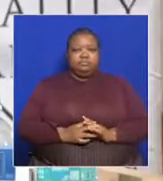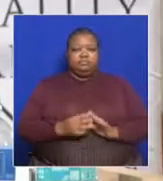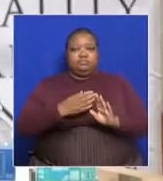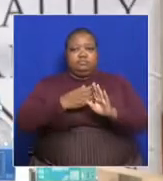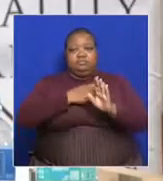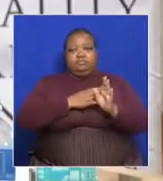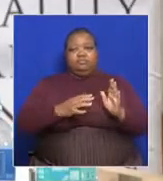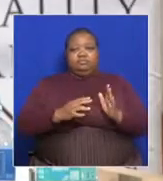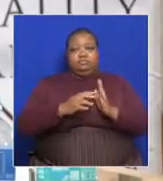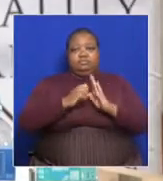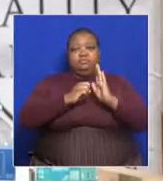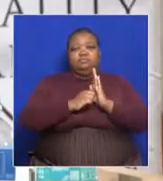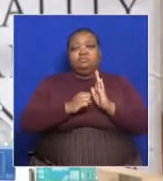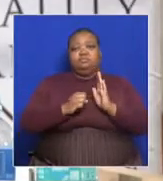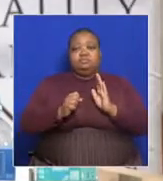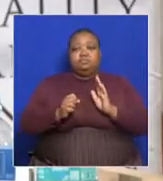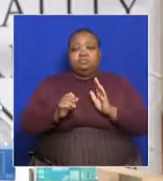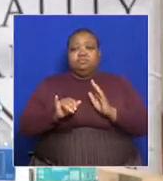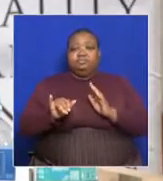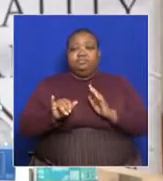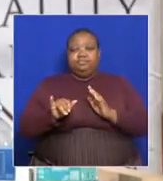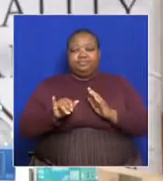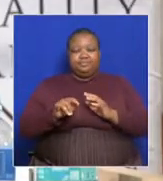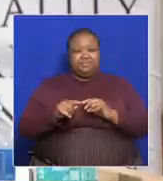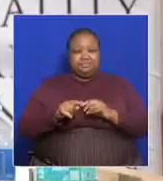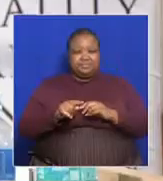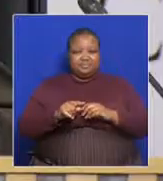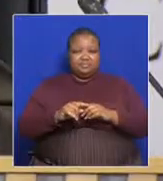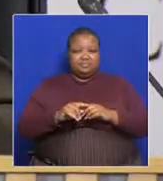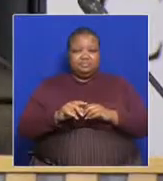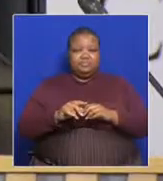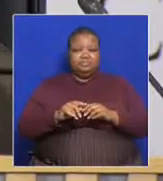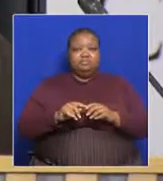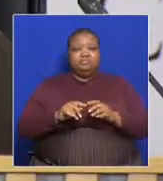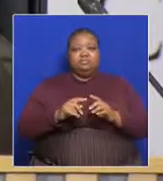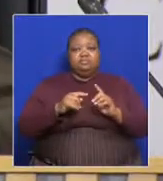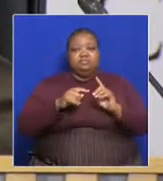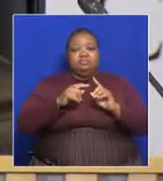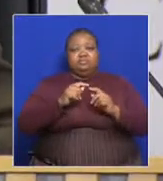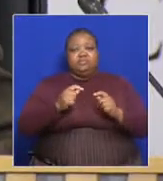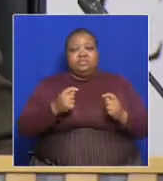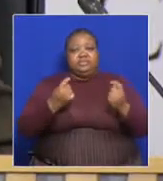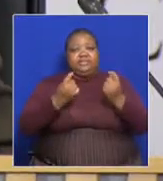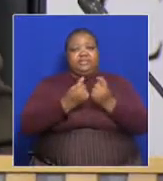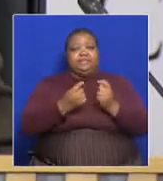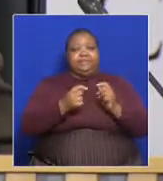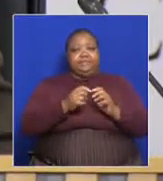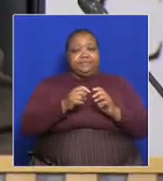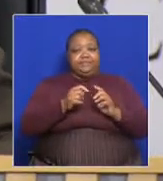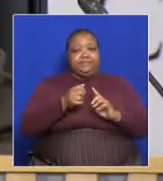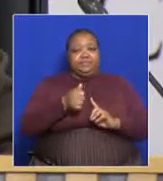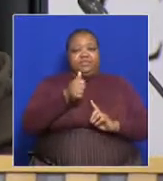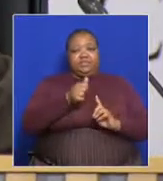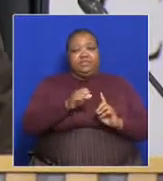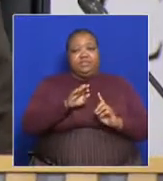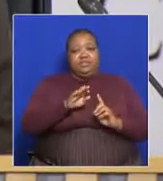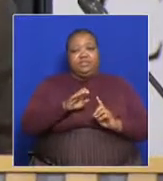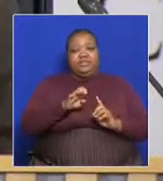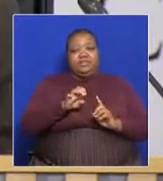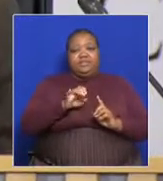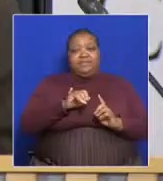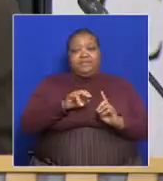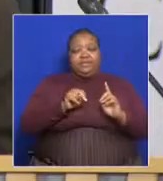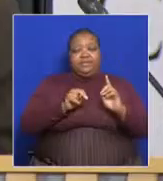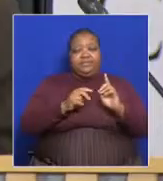you want? Would be one of those statements furnished to General Flynn's team. Maybe my last holistic statement that's very detailed. Not the commission Not statement.